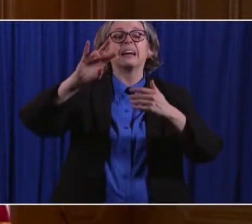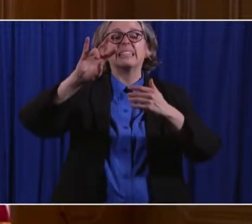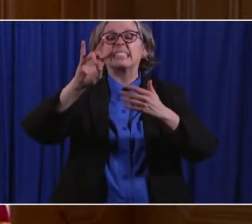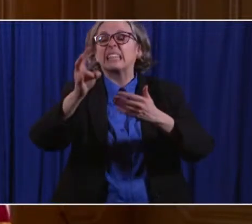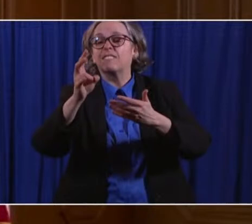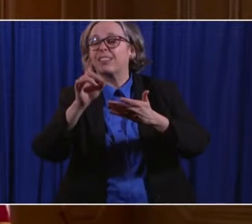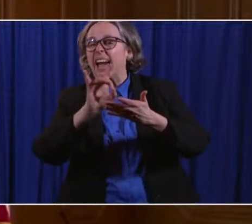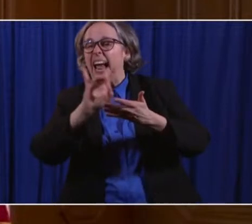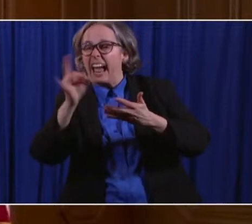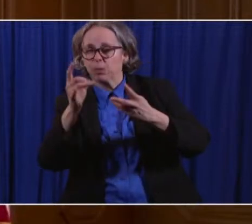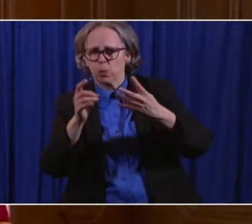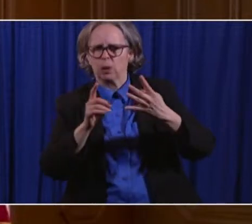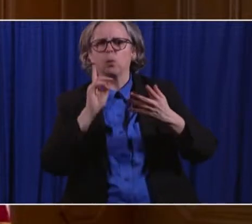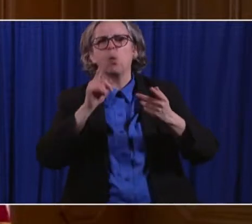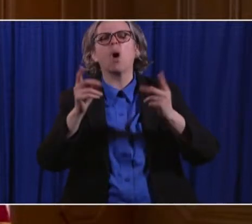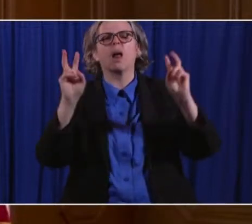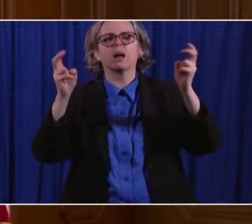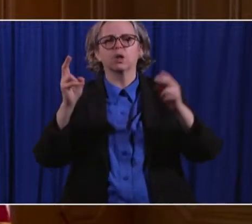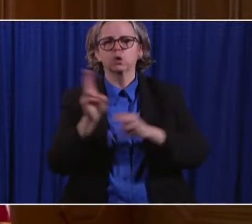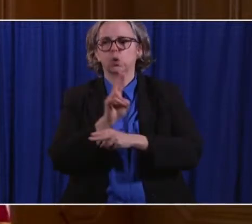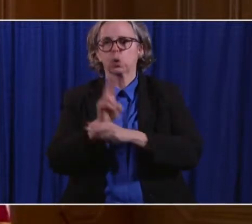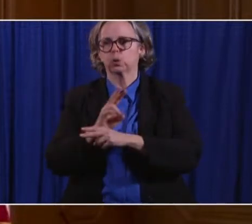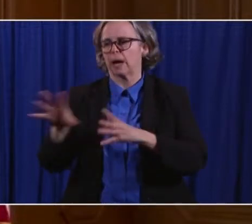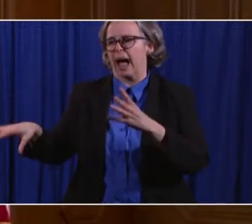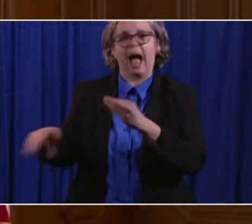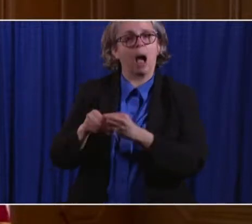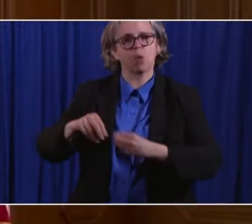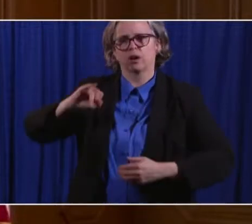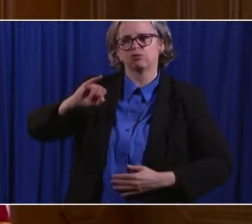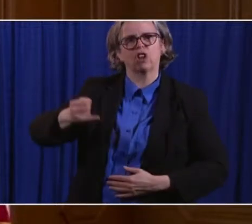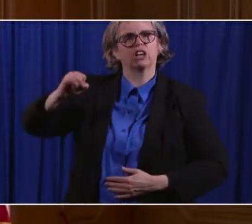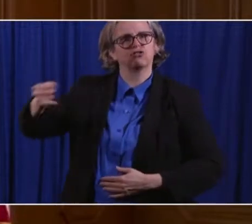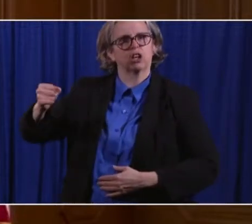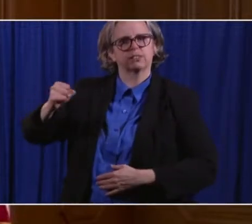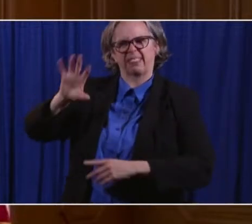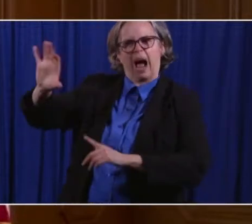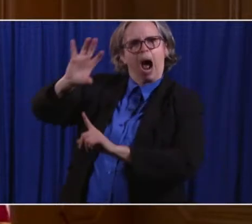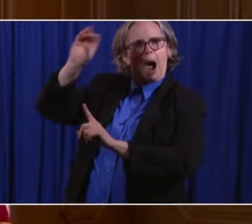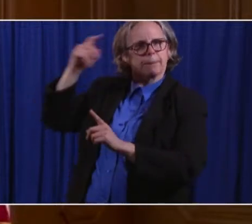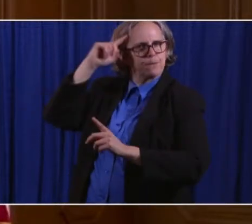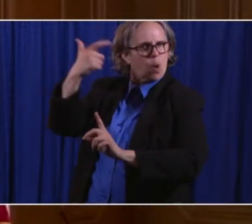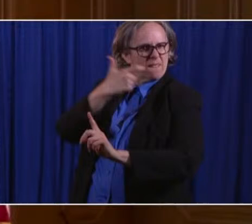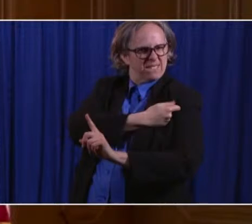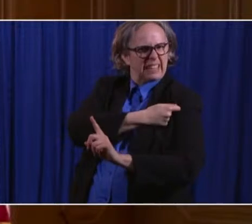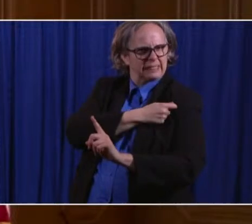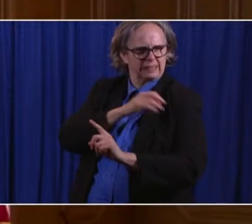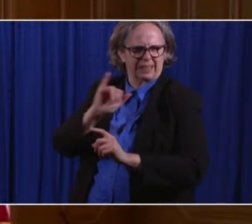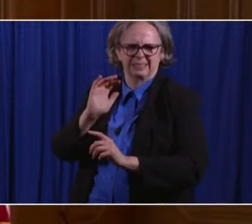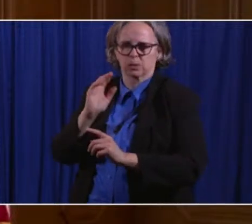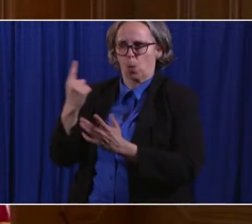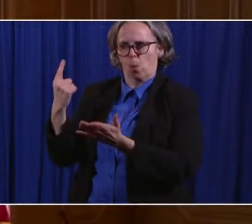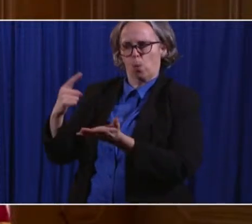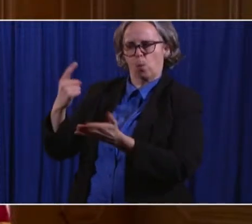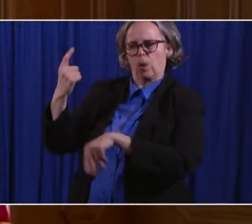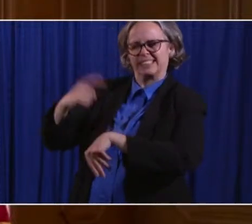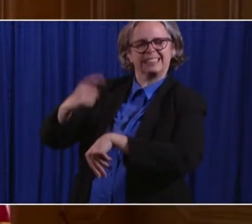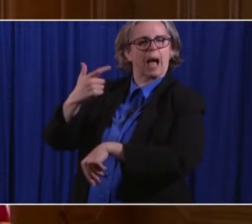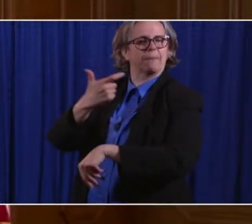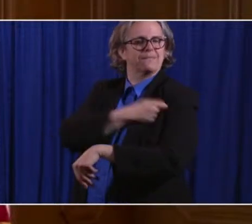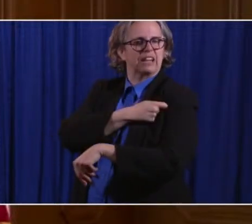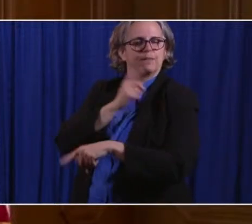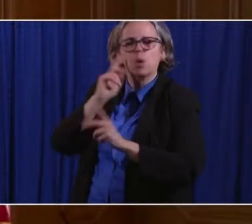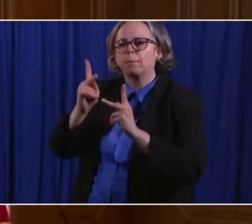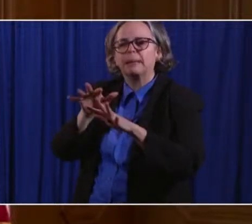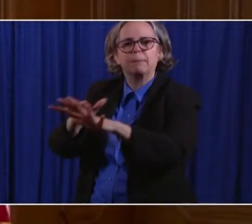Johnson to vaccinate individuals, and those will be for both weeks, of course, first and only doses, one dose for the Johnson